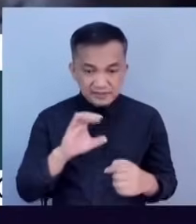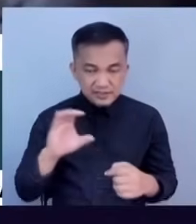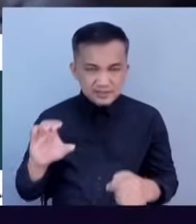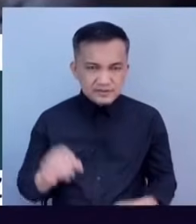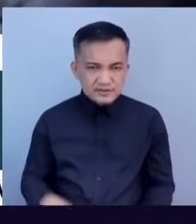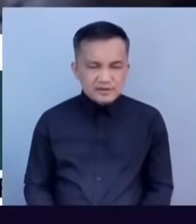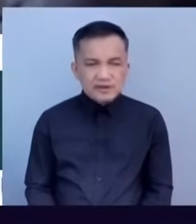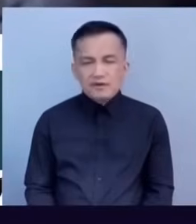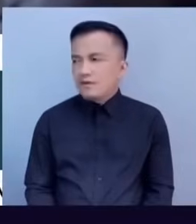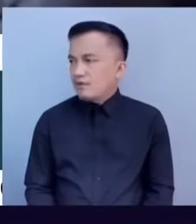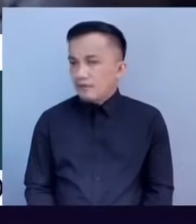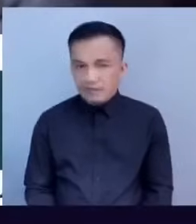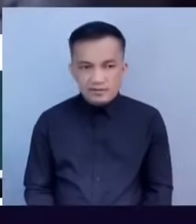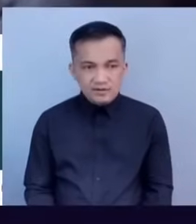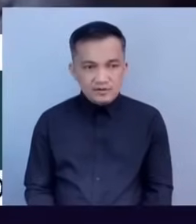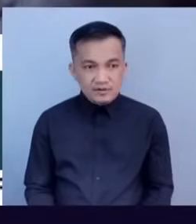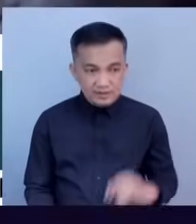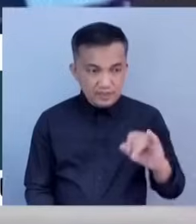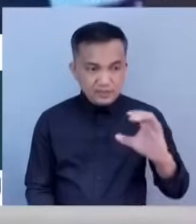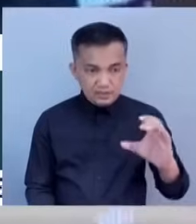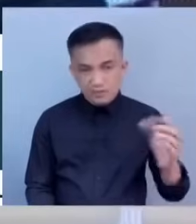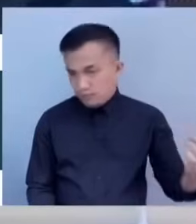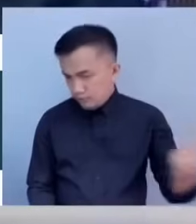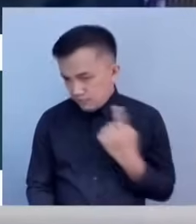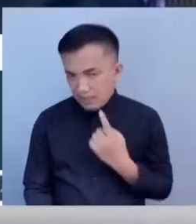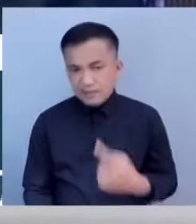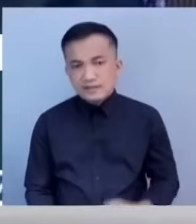Ang ICC ang magharap sa akin dito.